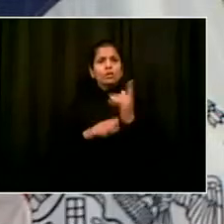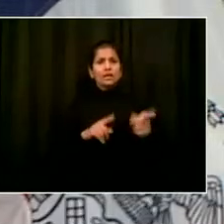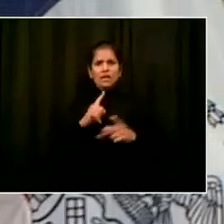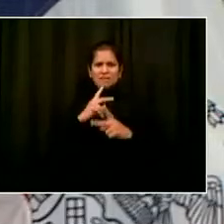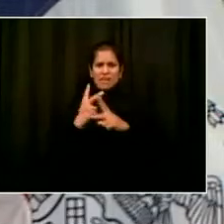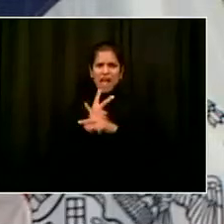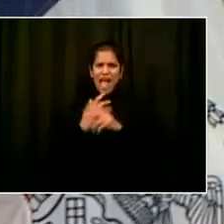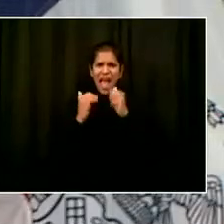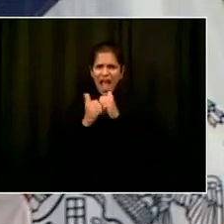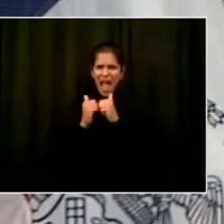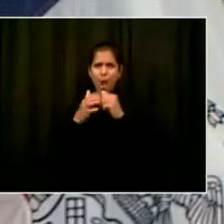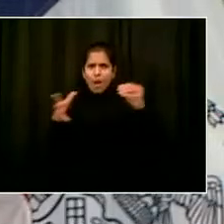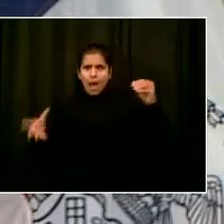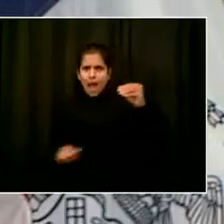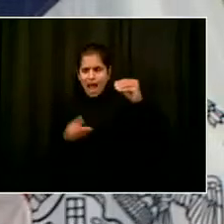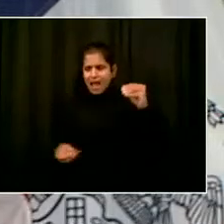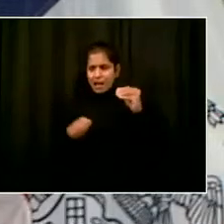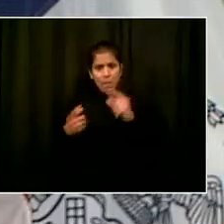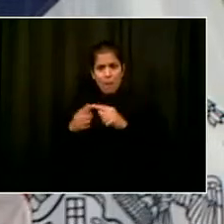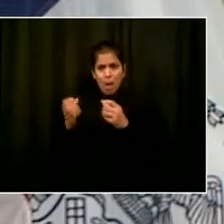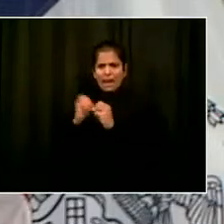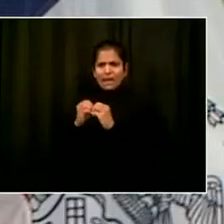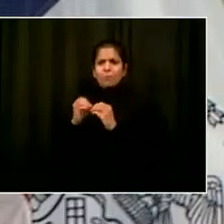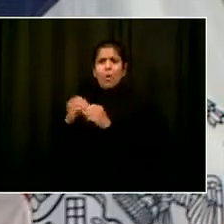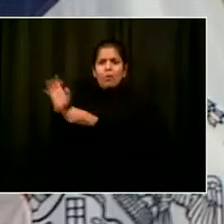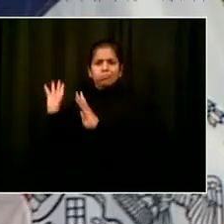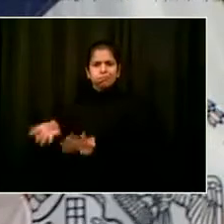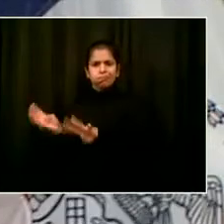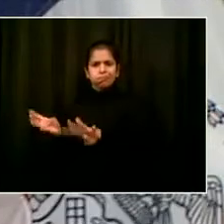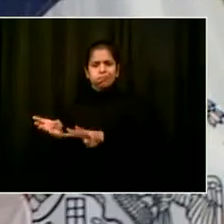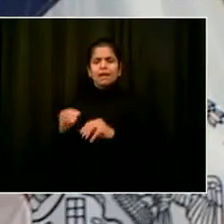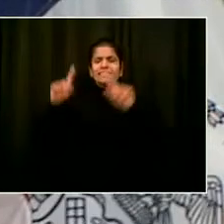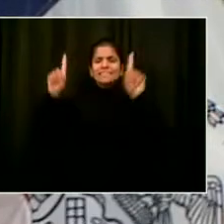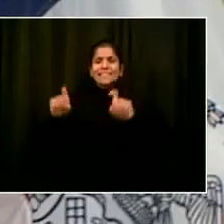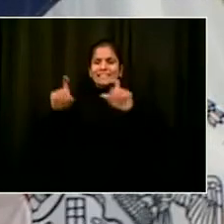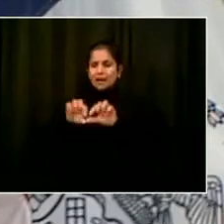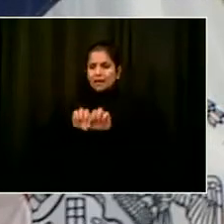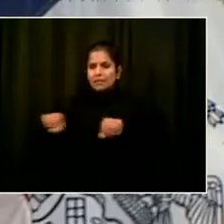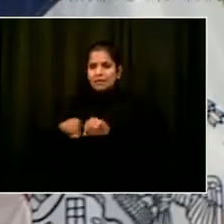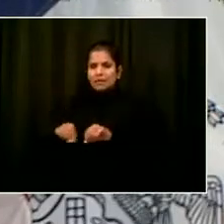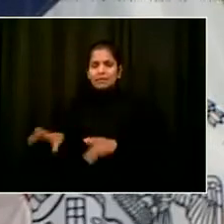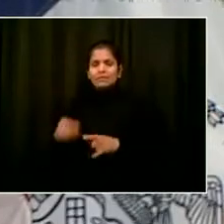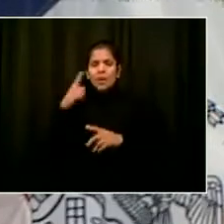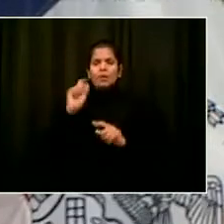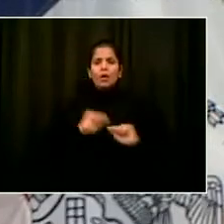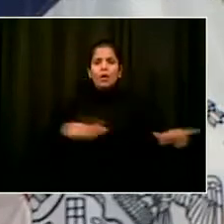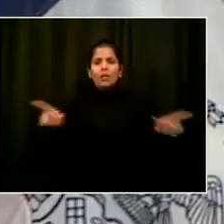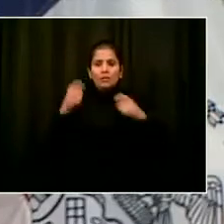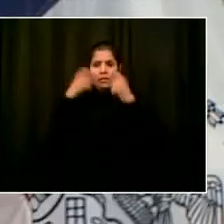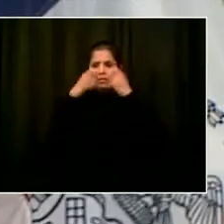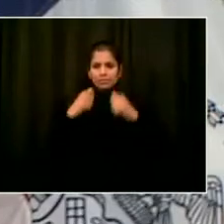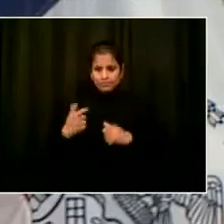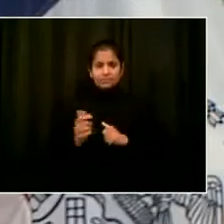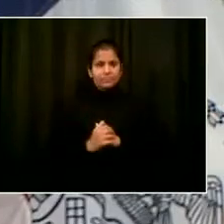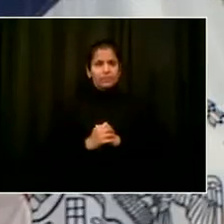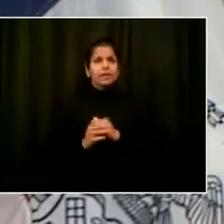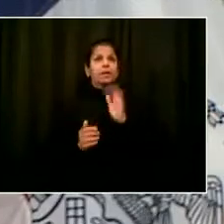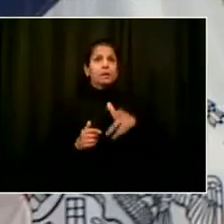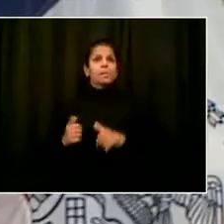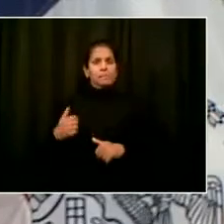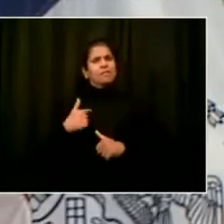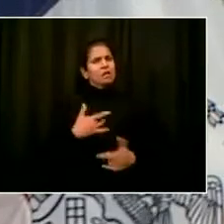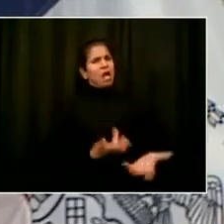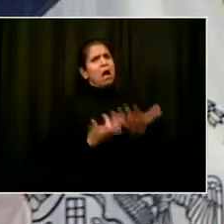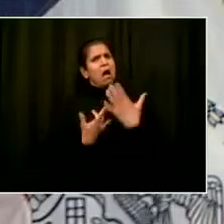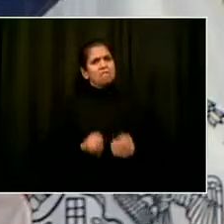even add more capacity to do this but the point I would say is it can be done it absolutely can